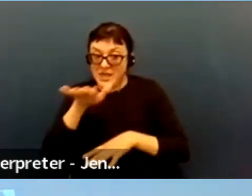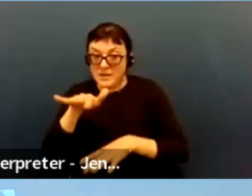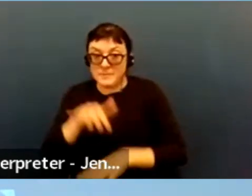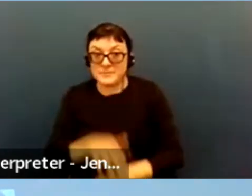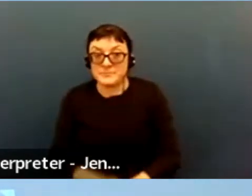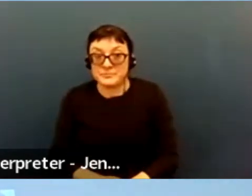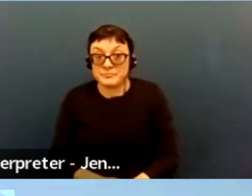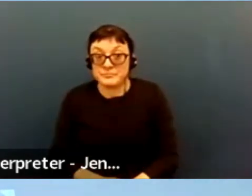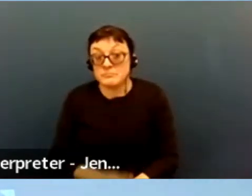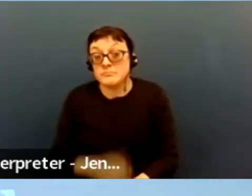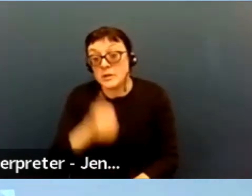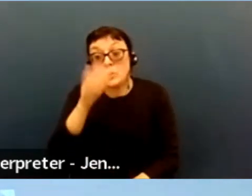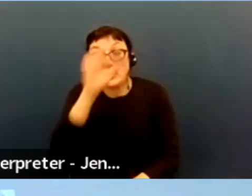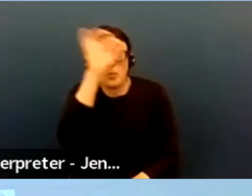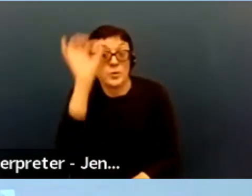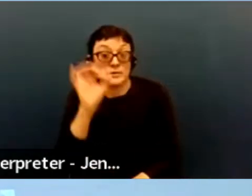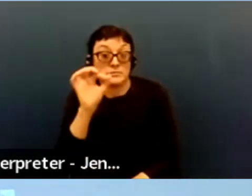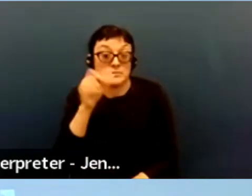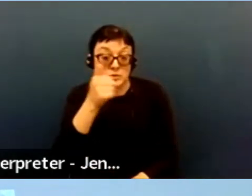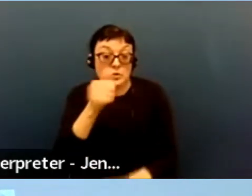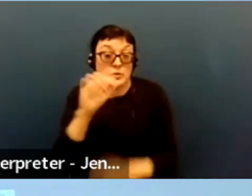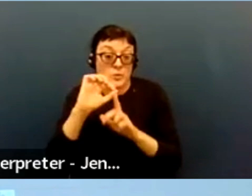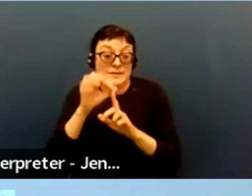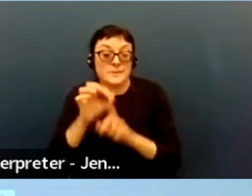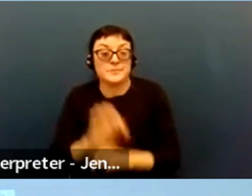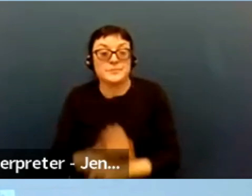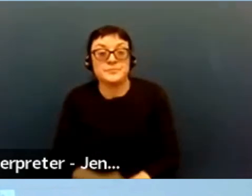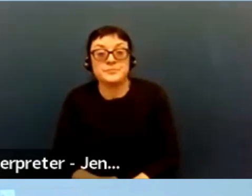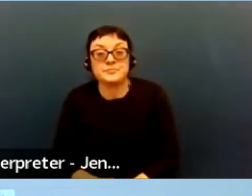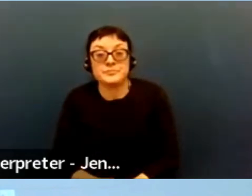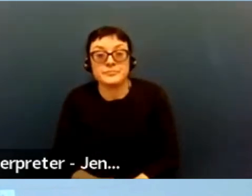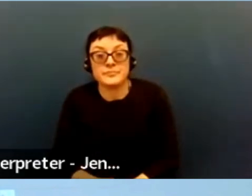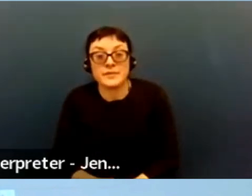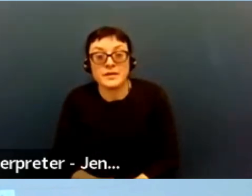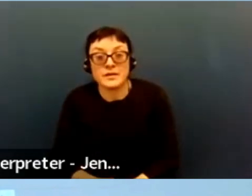is it actually any more authentic if you set it in Italy? Just because that was where it was originally, because I don't think